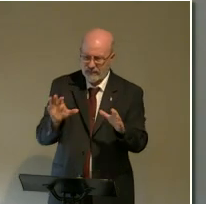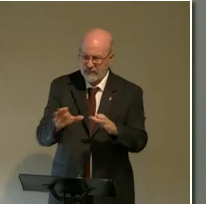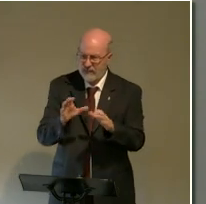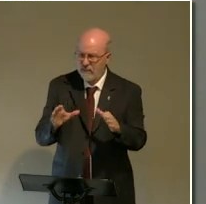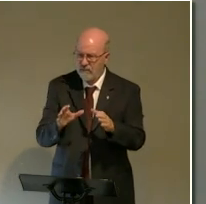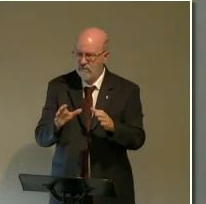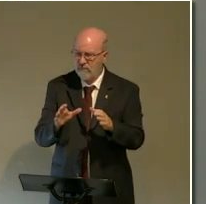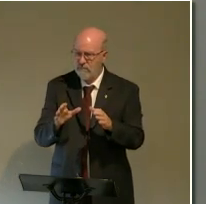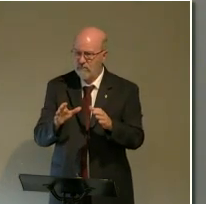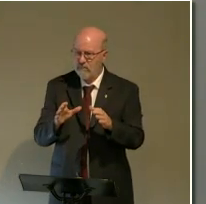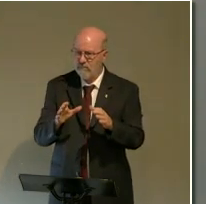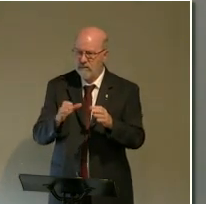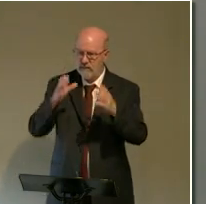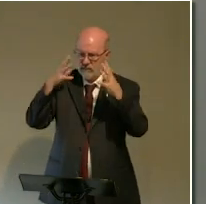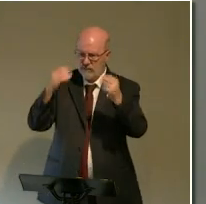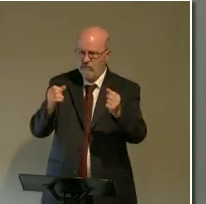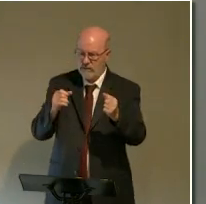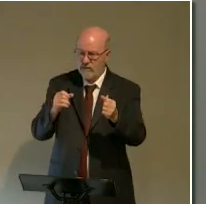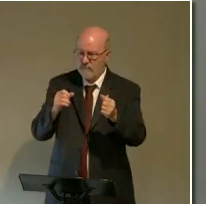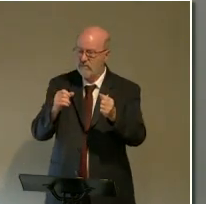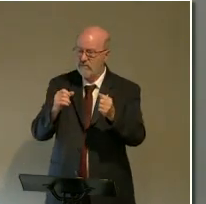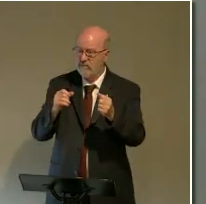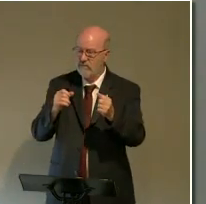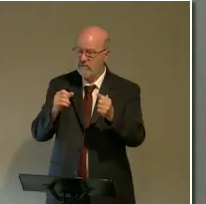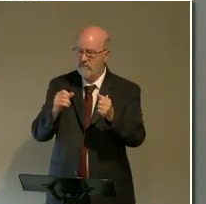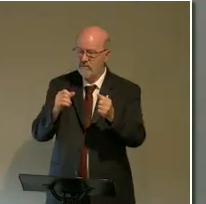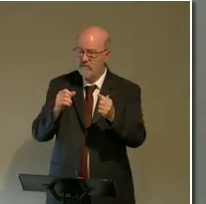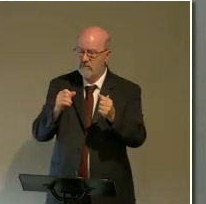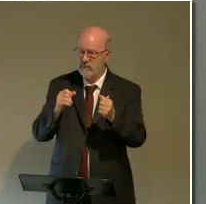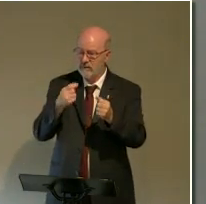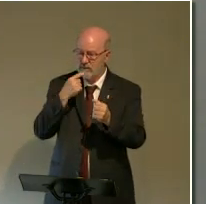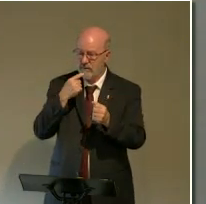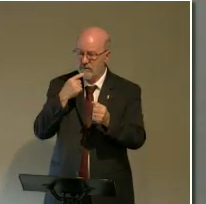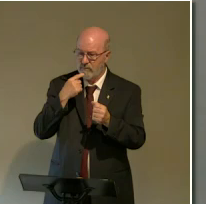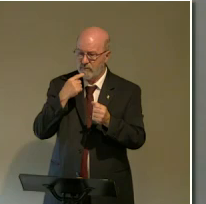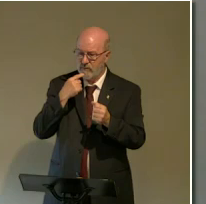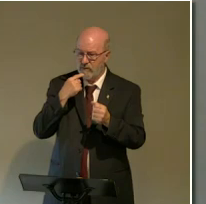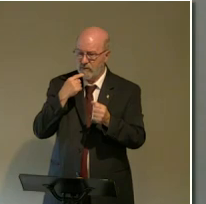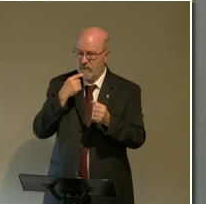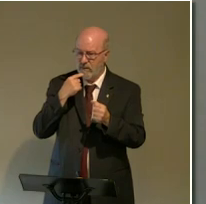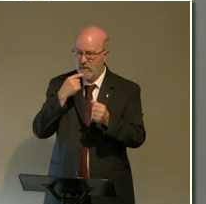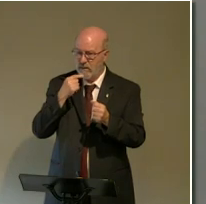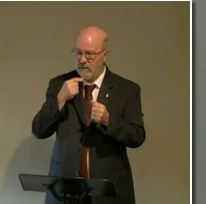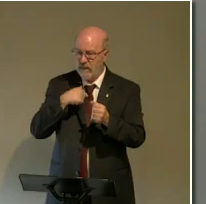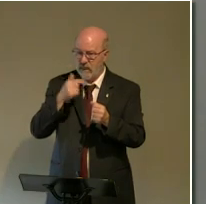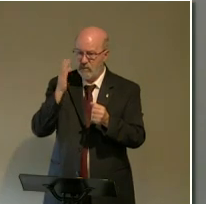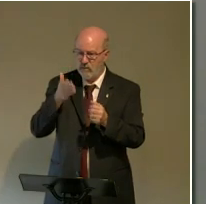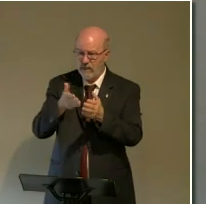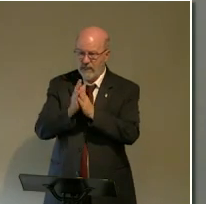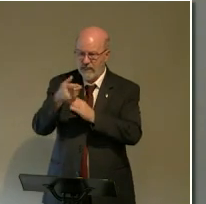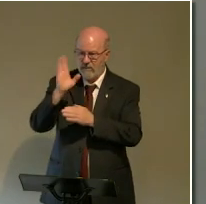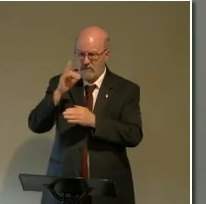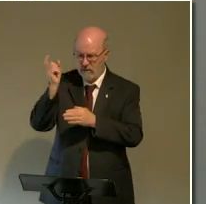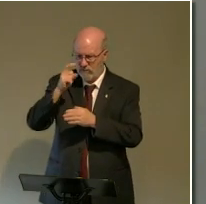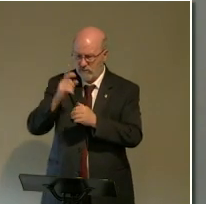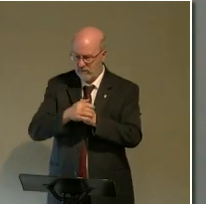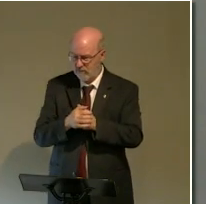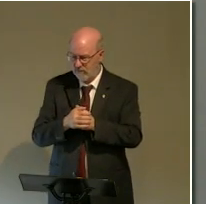did, this president of El Salvador, I quote, said this, I'm going to ask God for